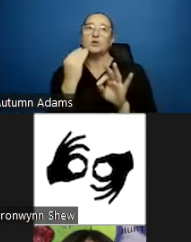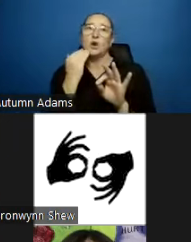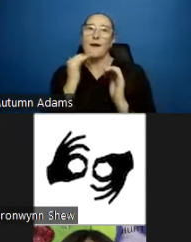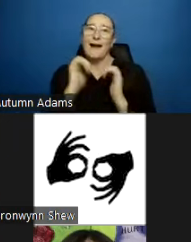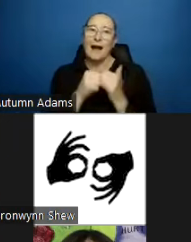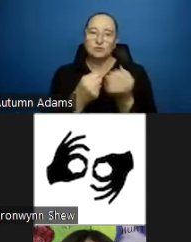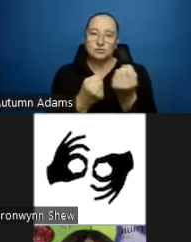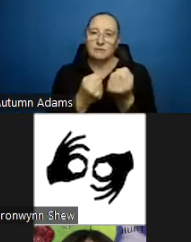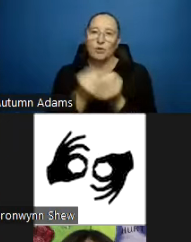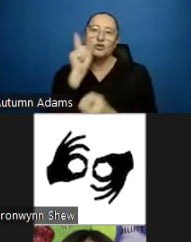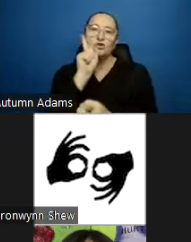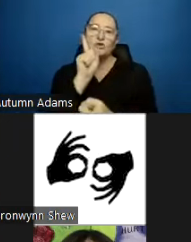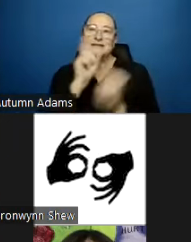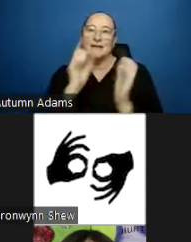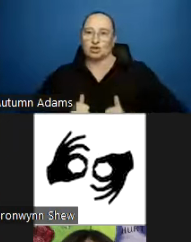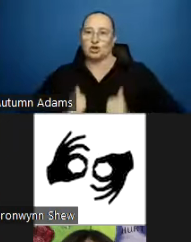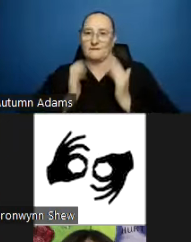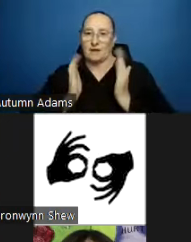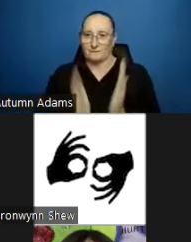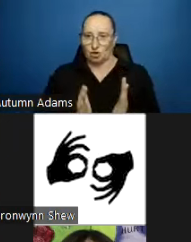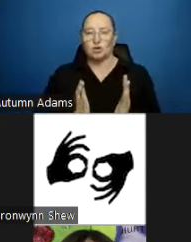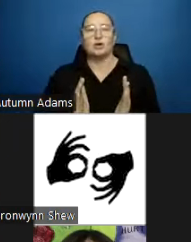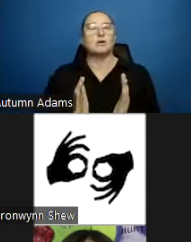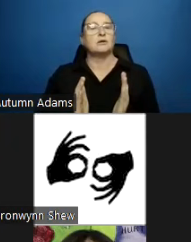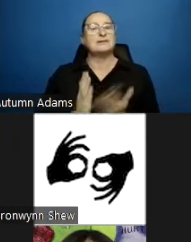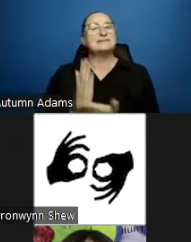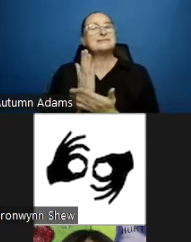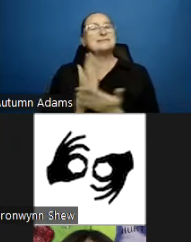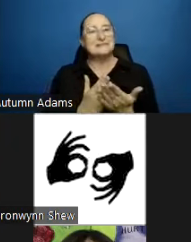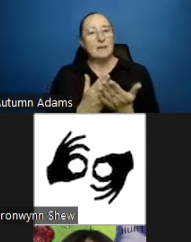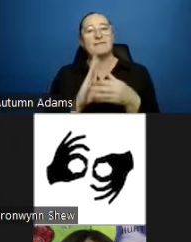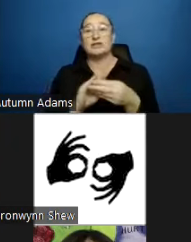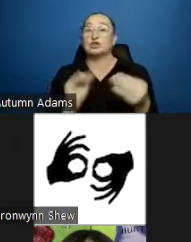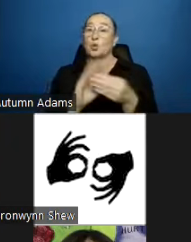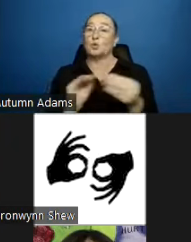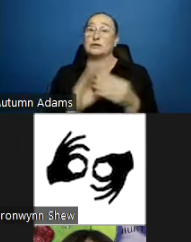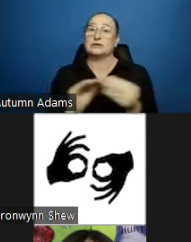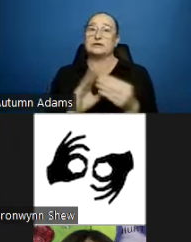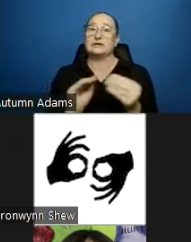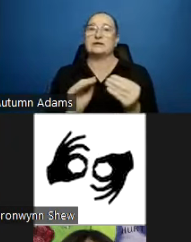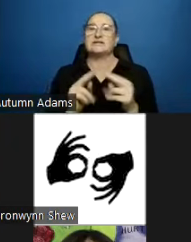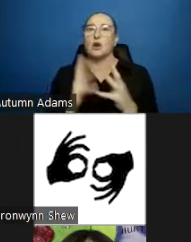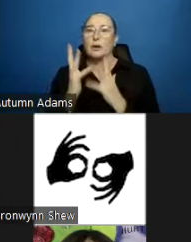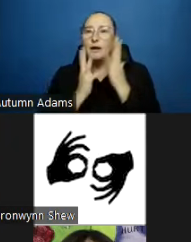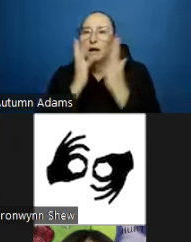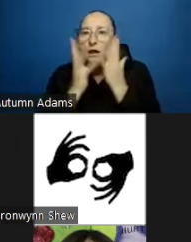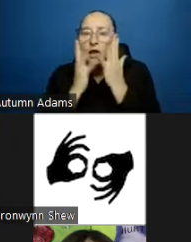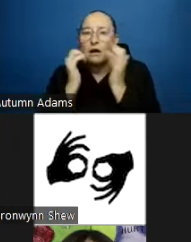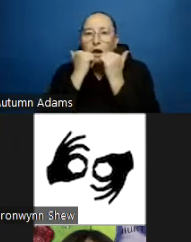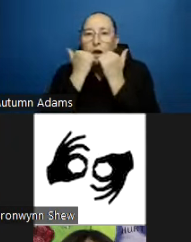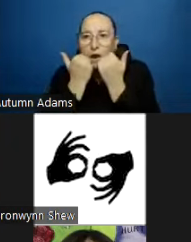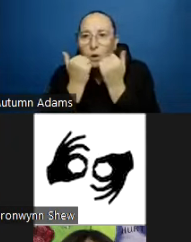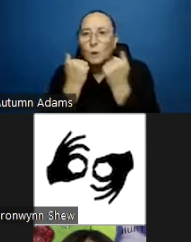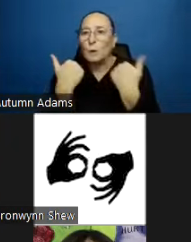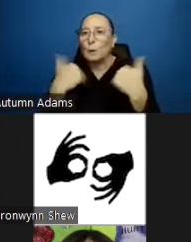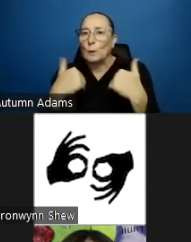deaf survivors. And, you know, some of these stories are very embarrassing or shameful, or the person feels